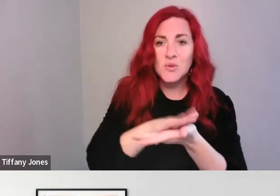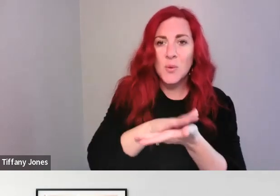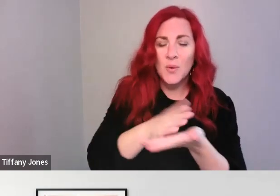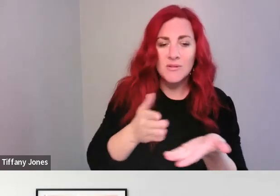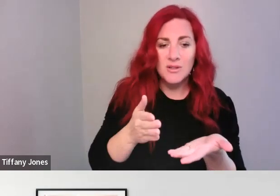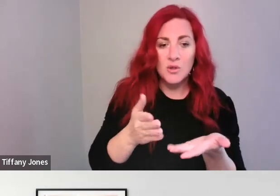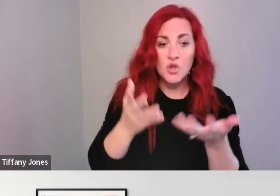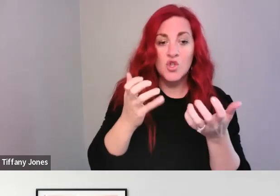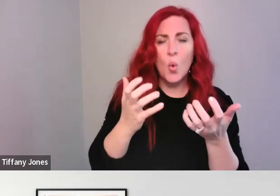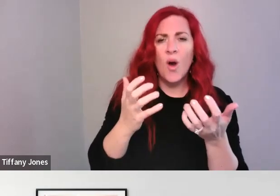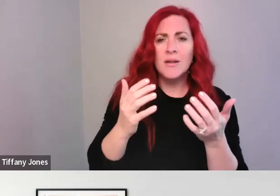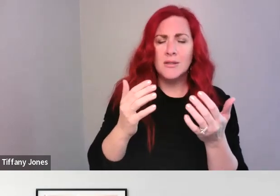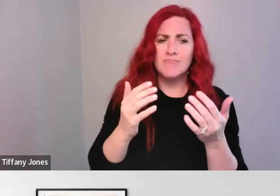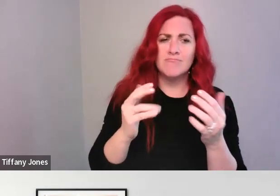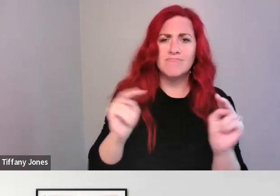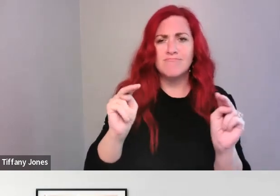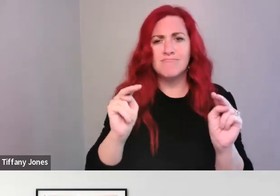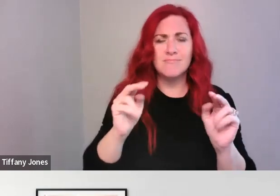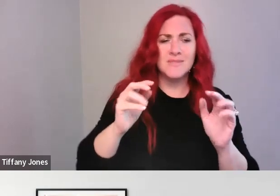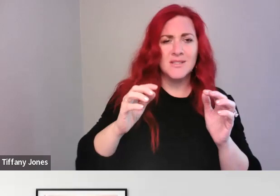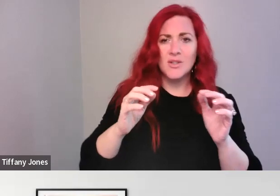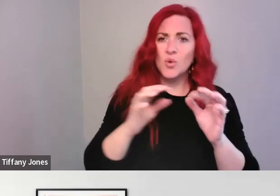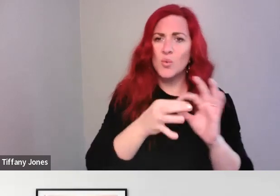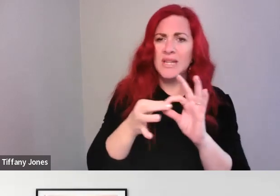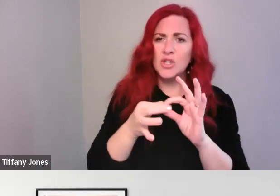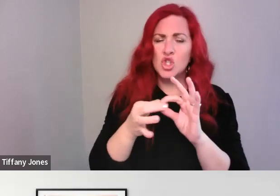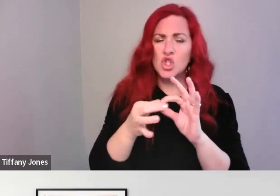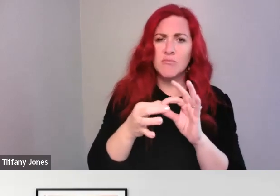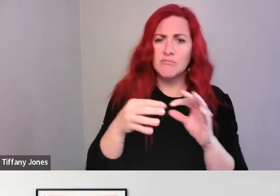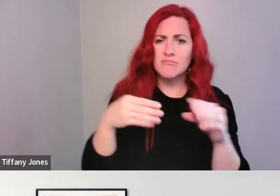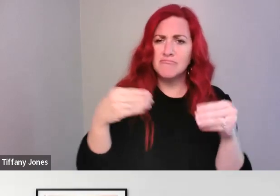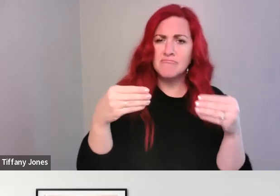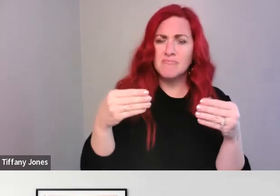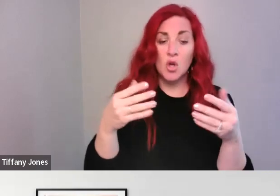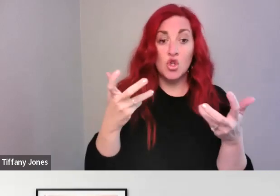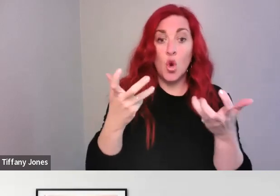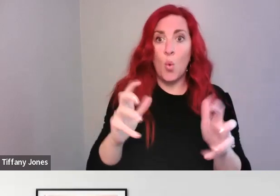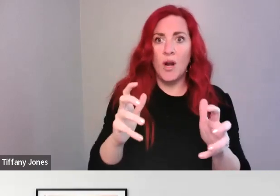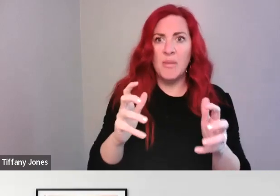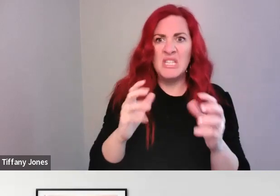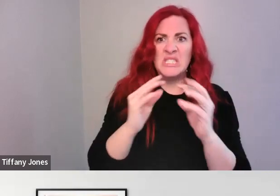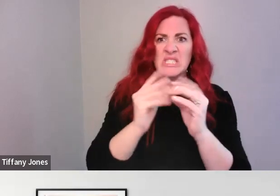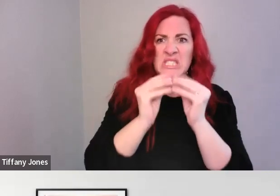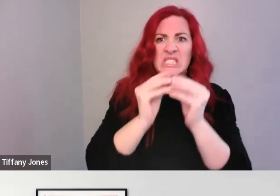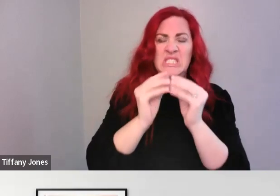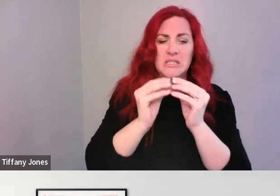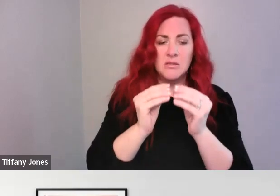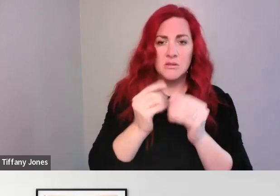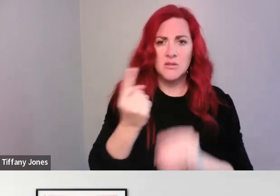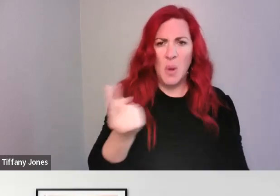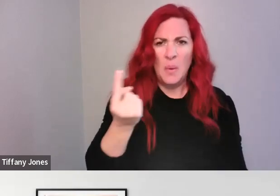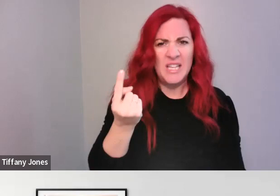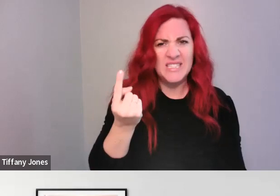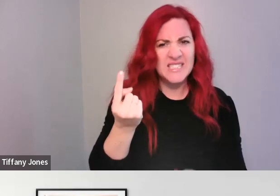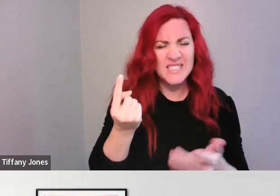an amicable relationship with the school district, right? You don't want to be really contentious and adversarial.